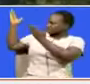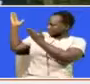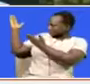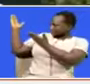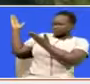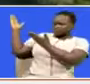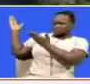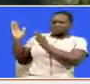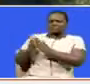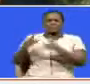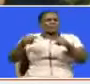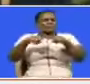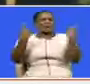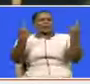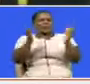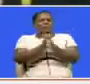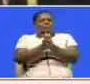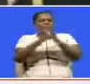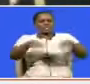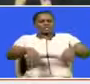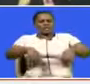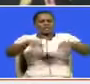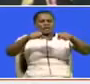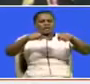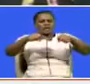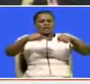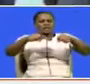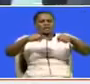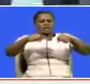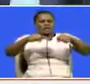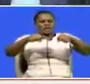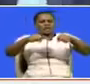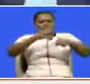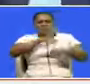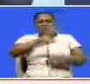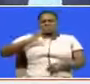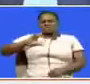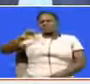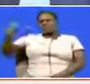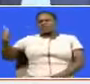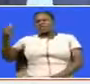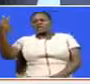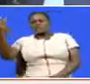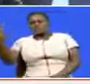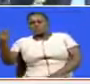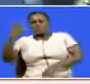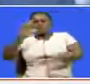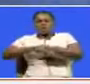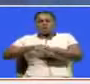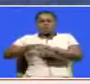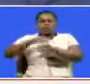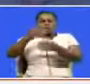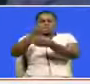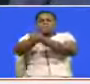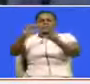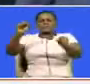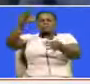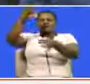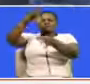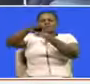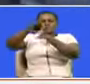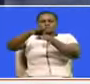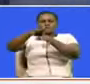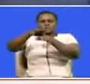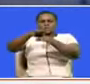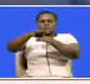ambao walitofautiana na mwenyekiti wa IEBC wa Fula Chebukati na makamishna wengine wawili kuhusu kura za urais. Kulingana na